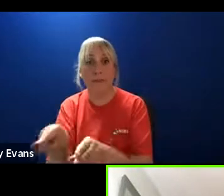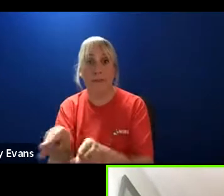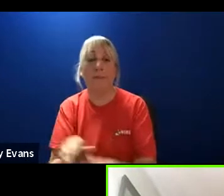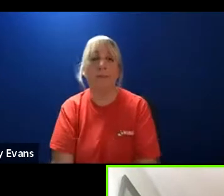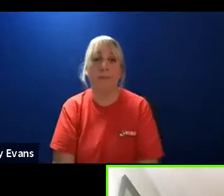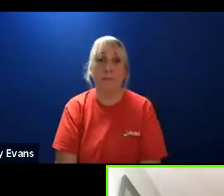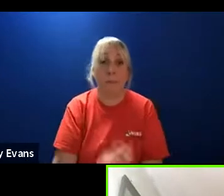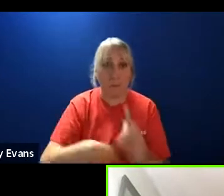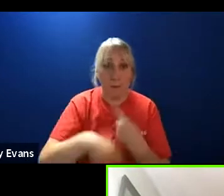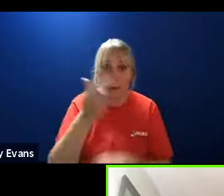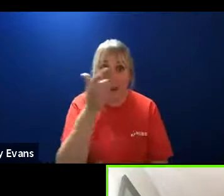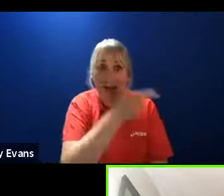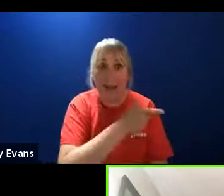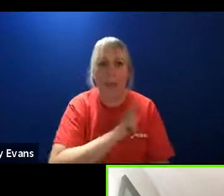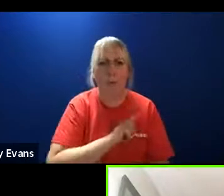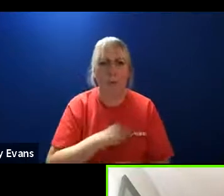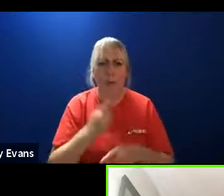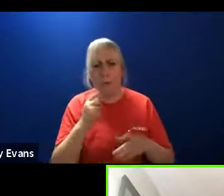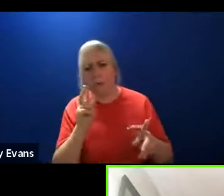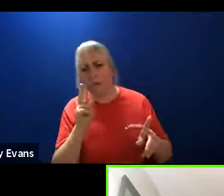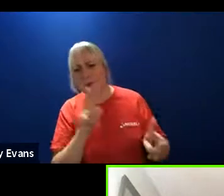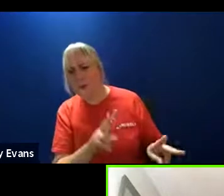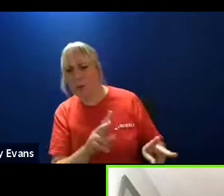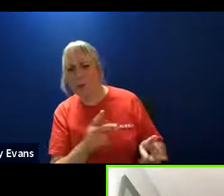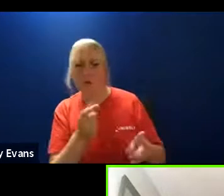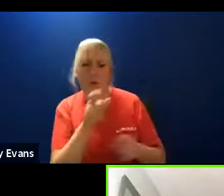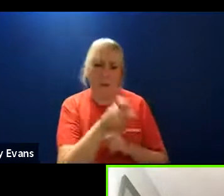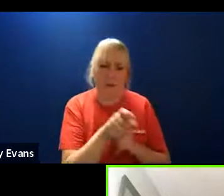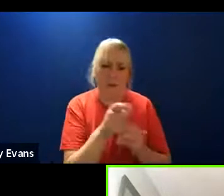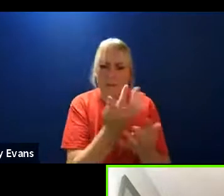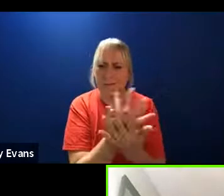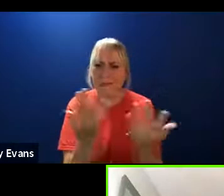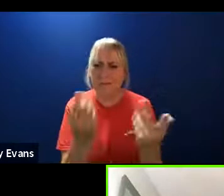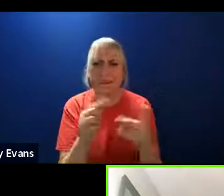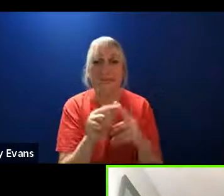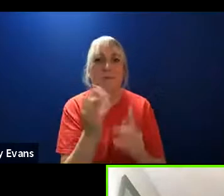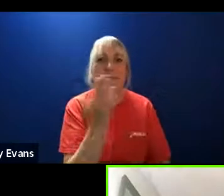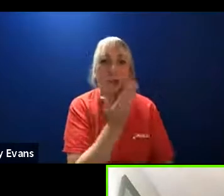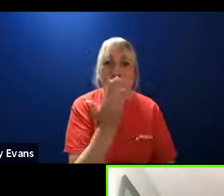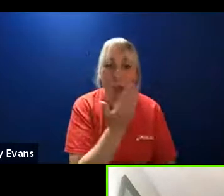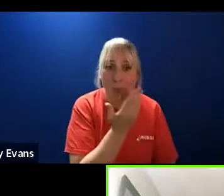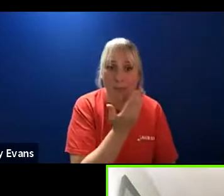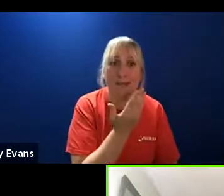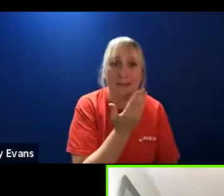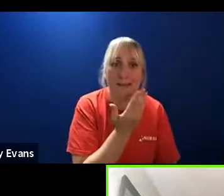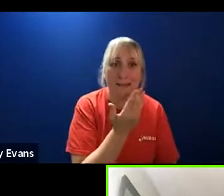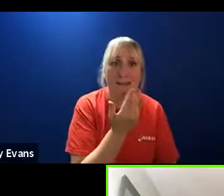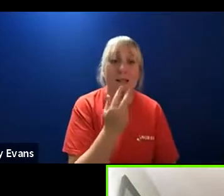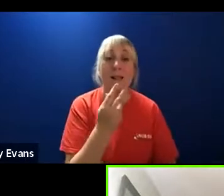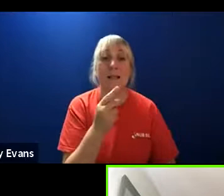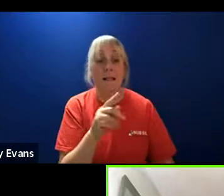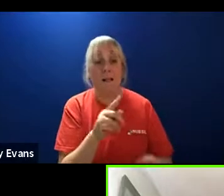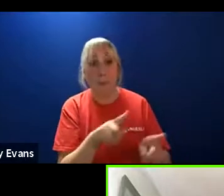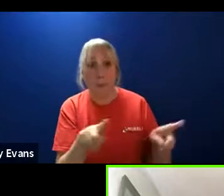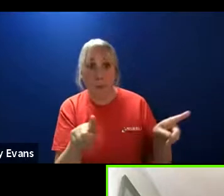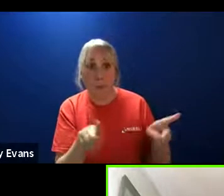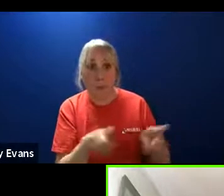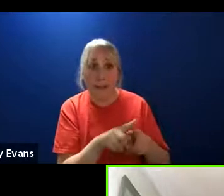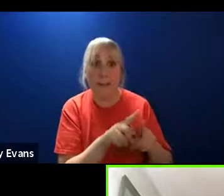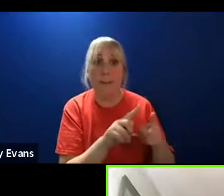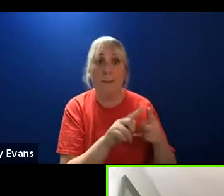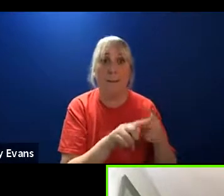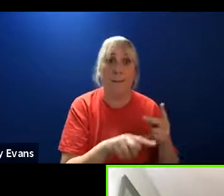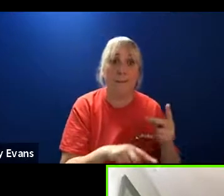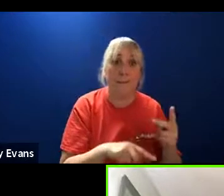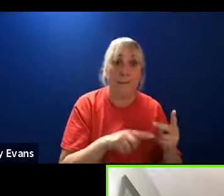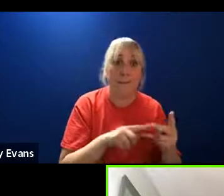and see students at a number of schools who were musical, but we were then and